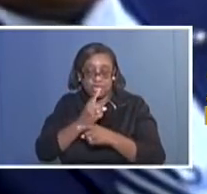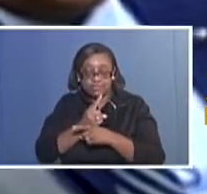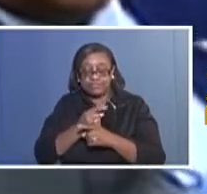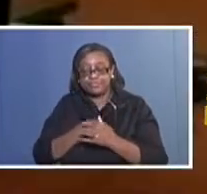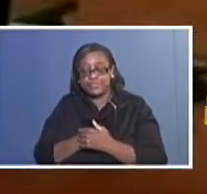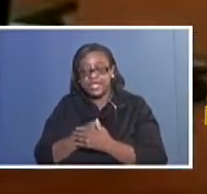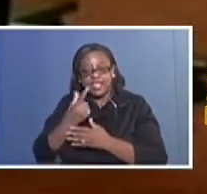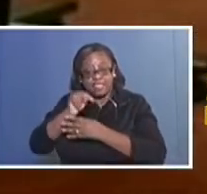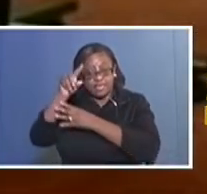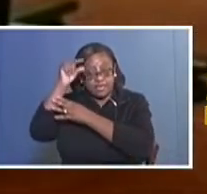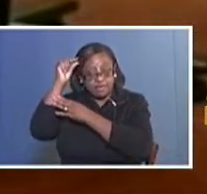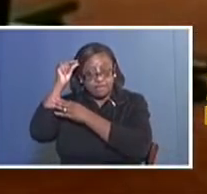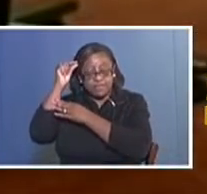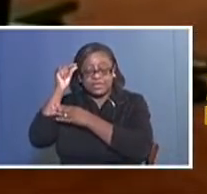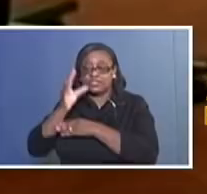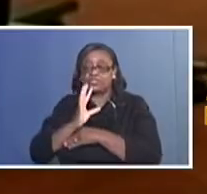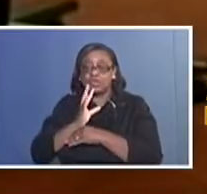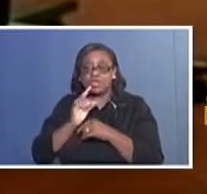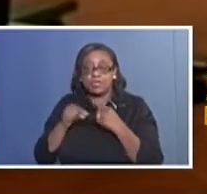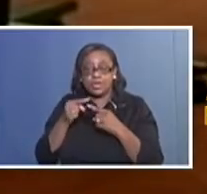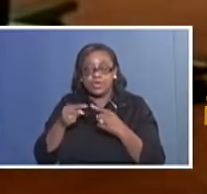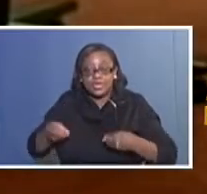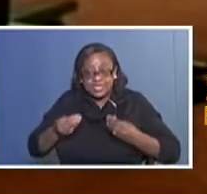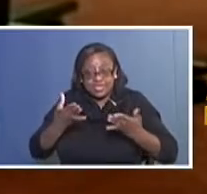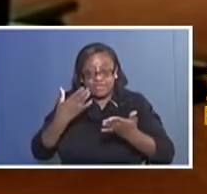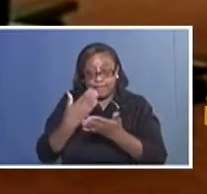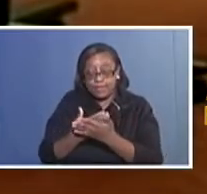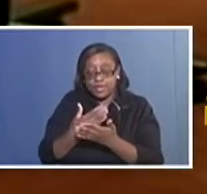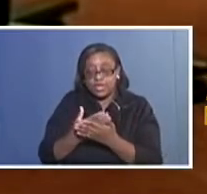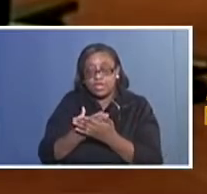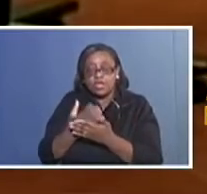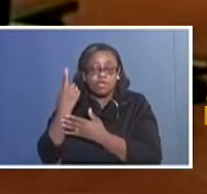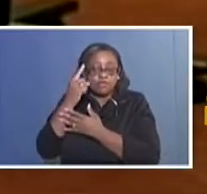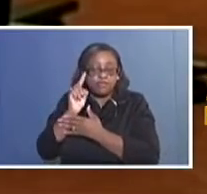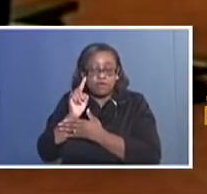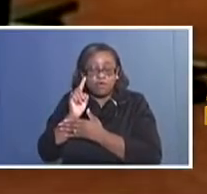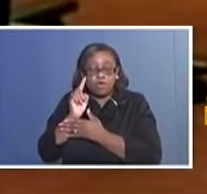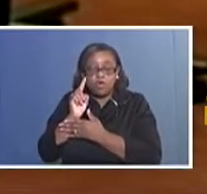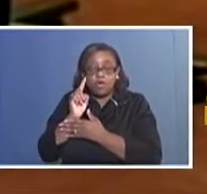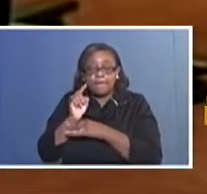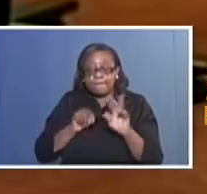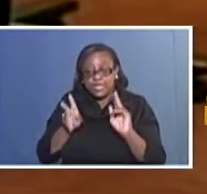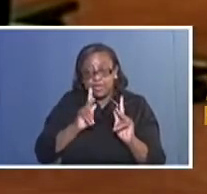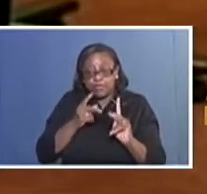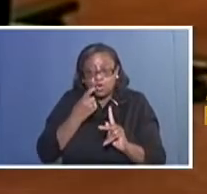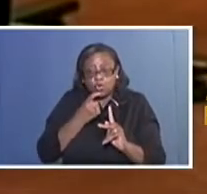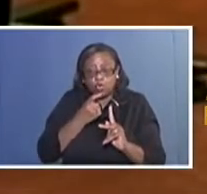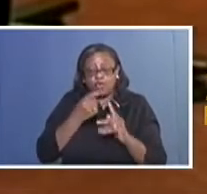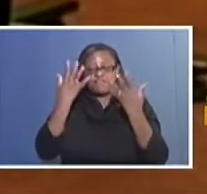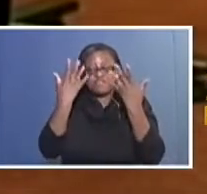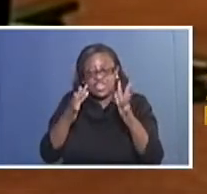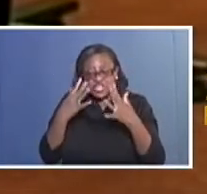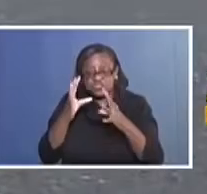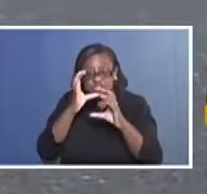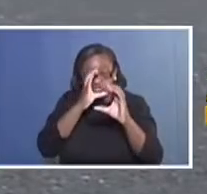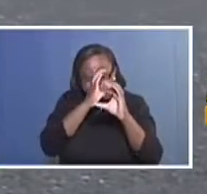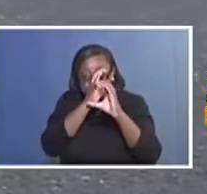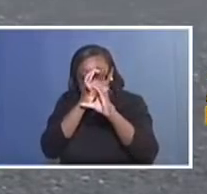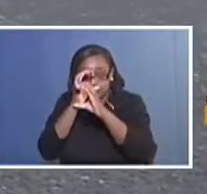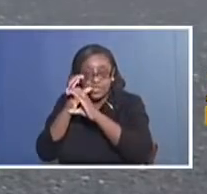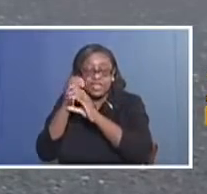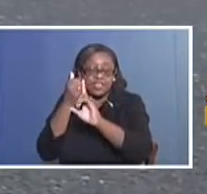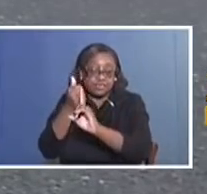also considering whether it will reimburse homeowners who undertook their own surveillances as they sought to gain clear